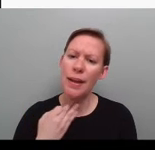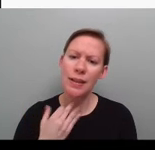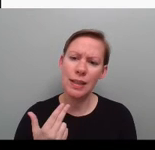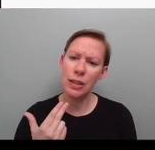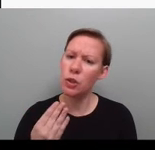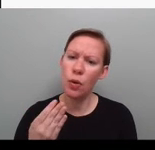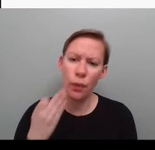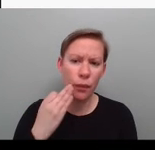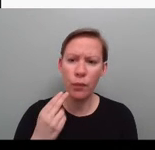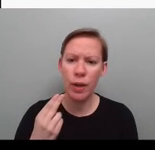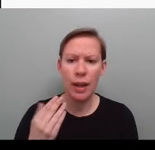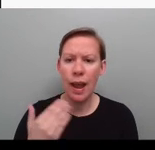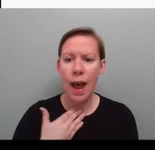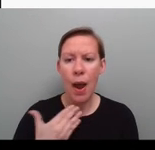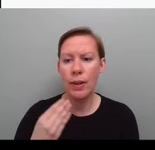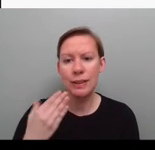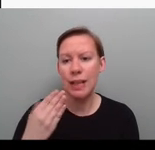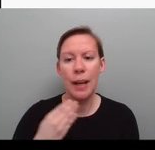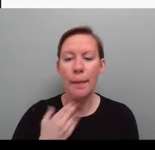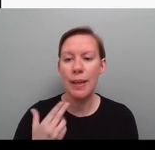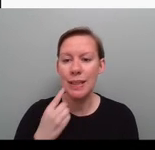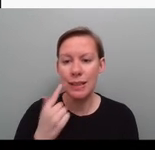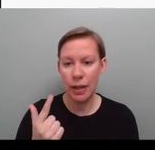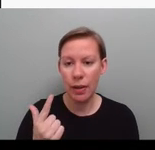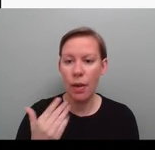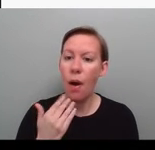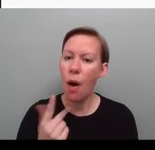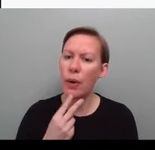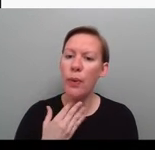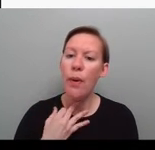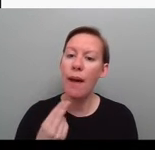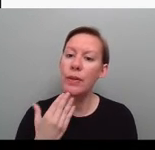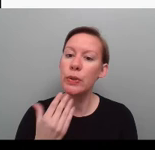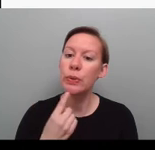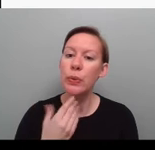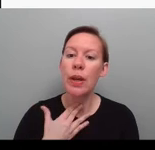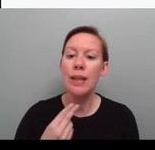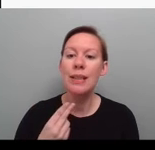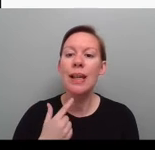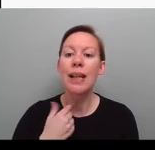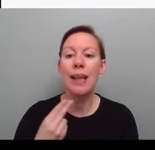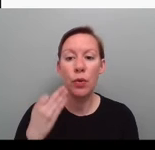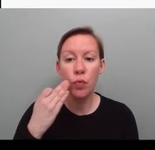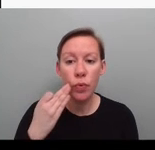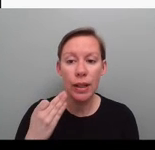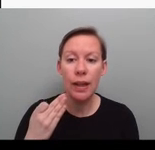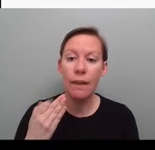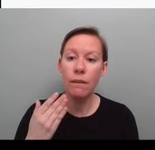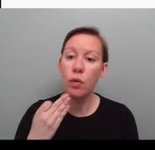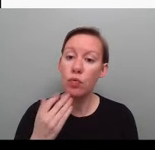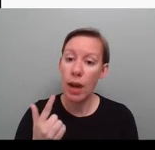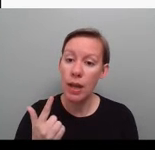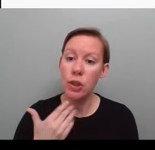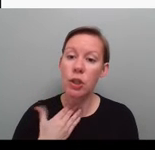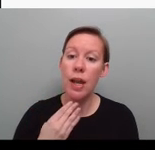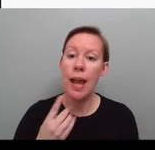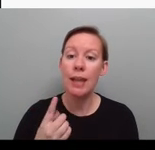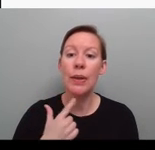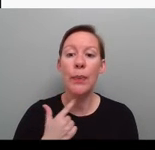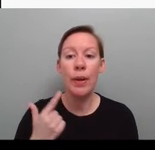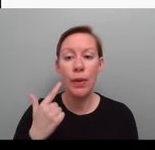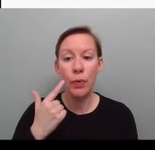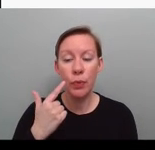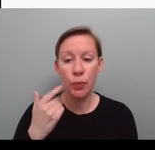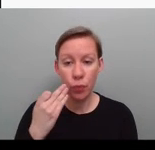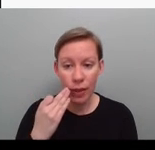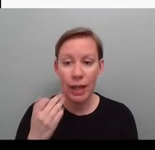I don't want you guys to freak out about it. It's not a big deal. All you have to do is click your refresh button for your browser and